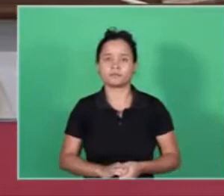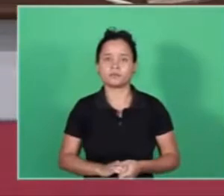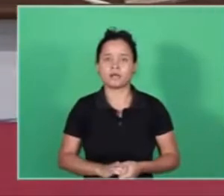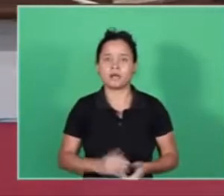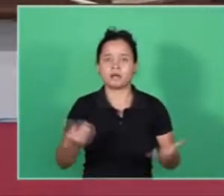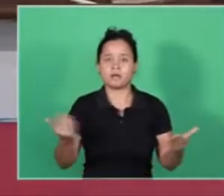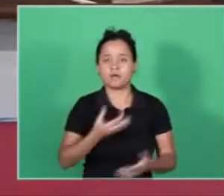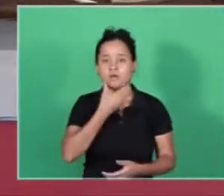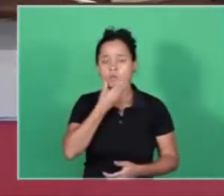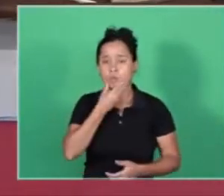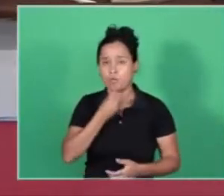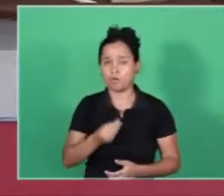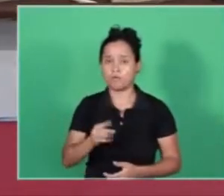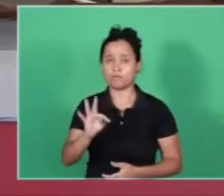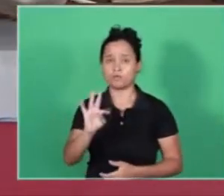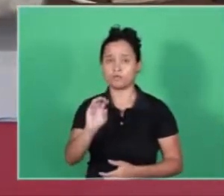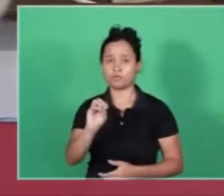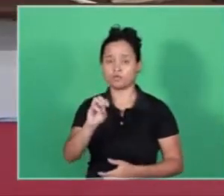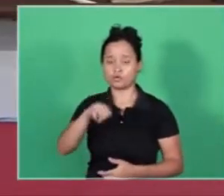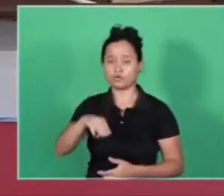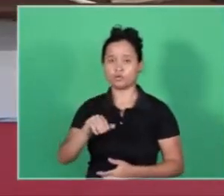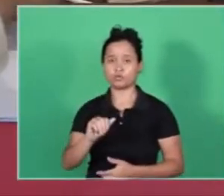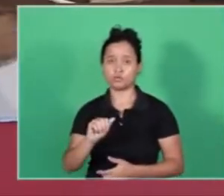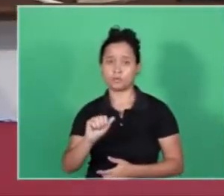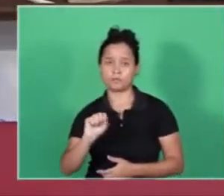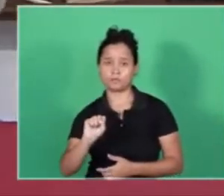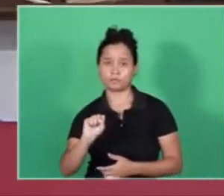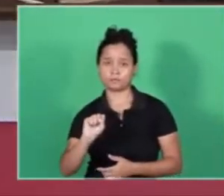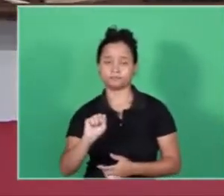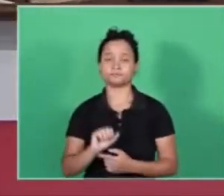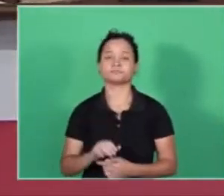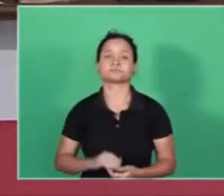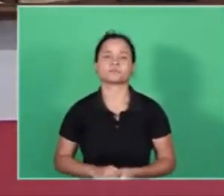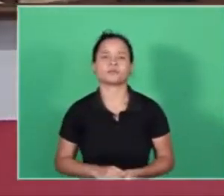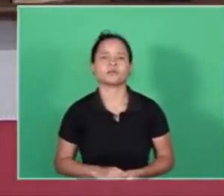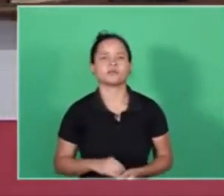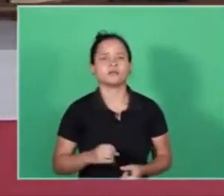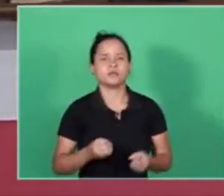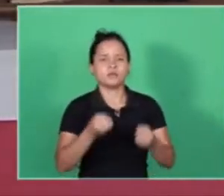Aquinas, he used reason for three things.